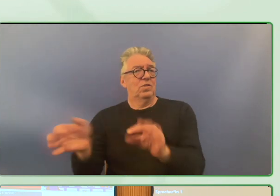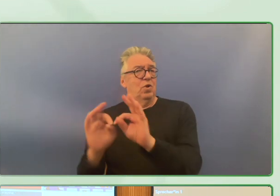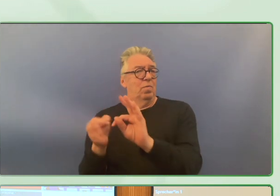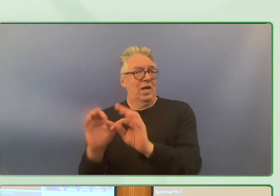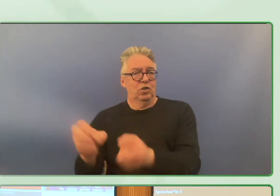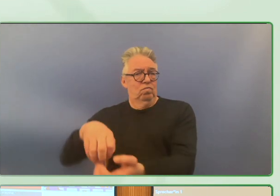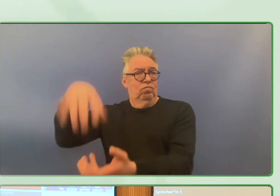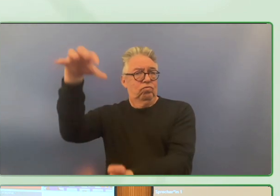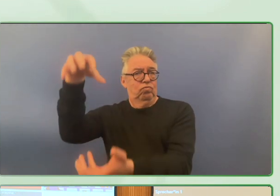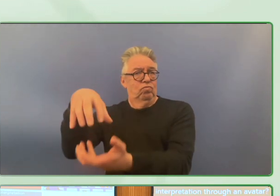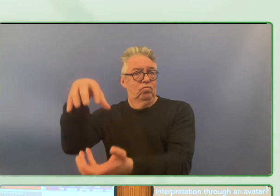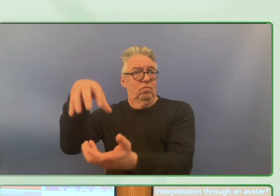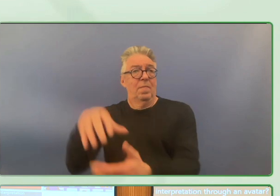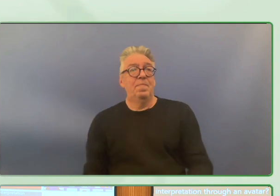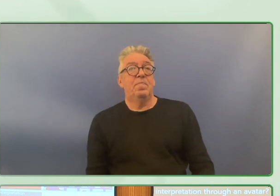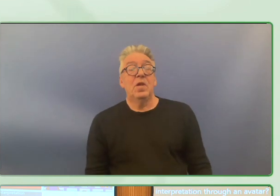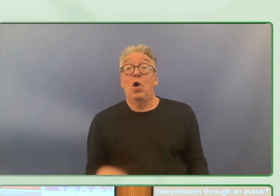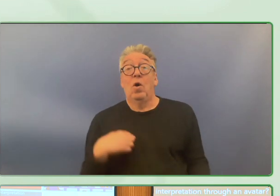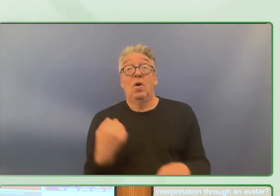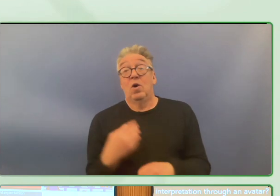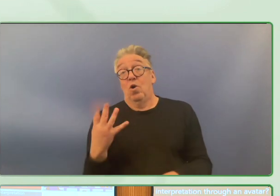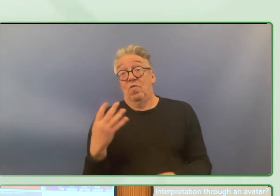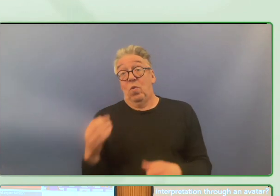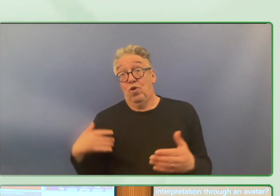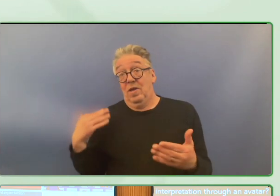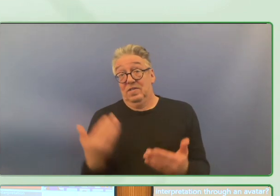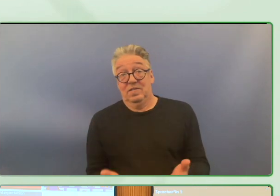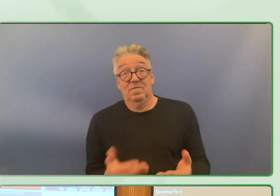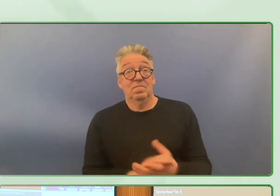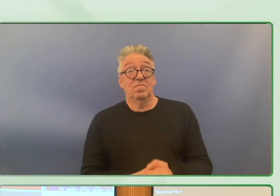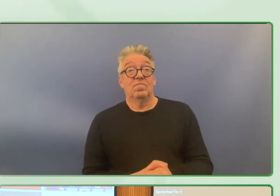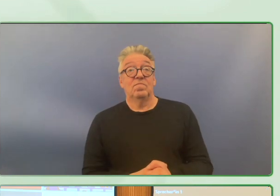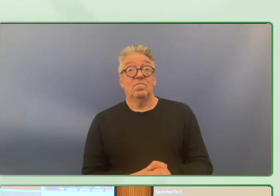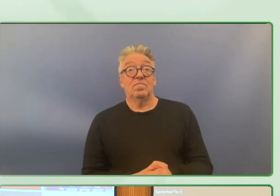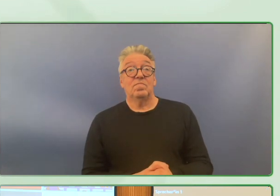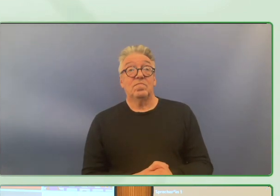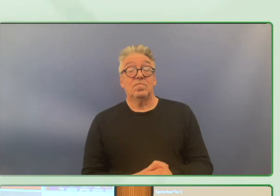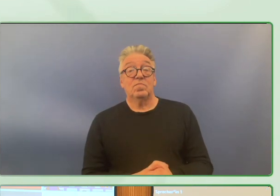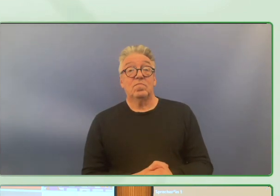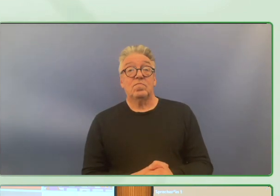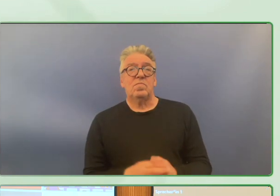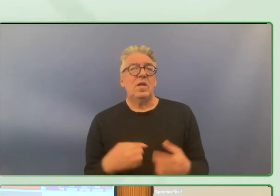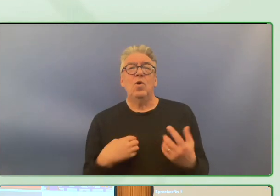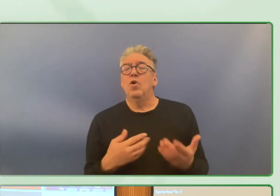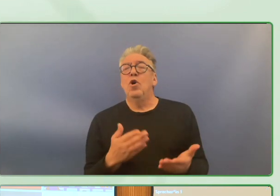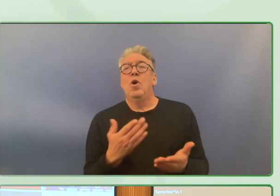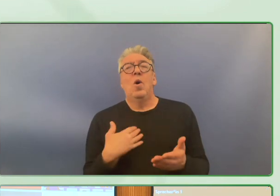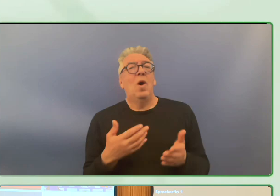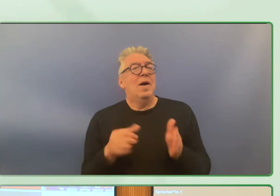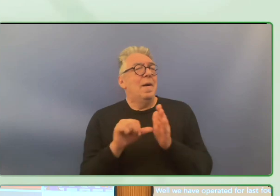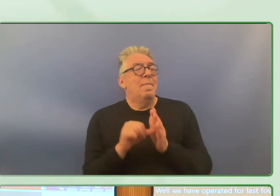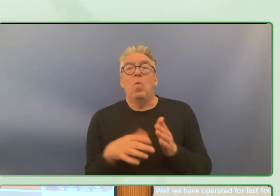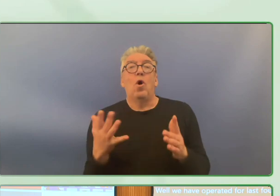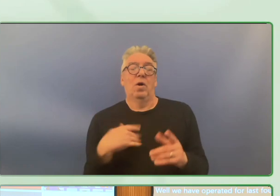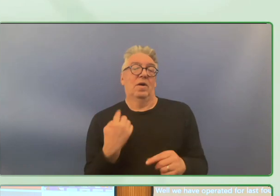Well, we have operated for the last 4 years. Here are some stats how we are operating, but we really want to emphasize on the impact what we generated in